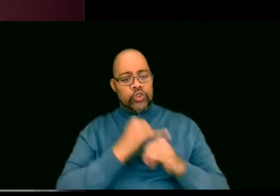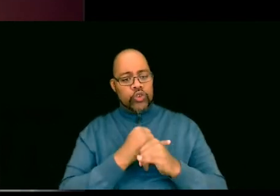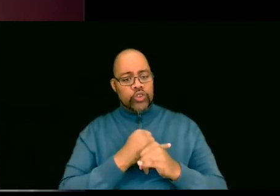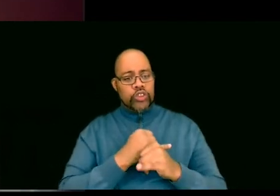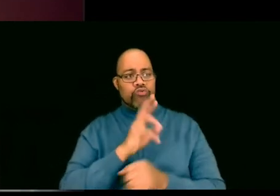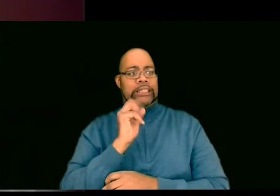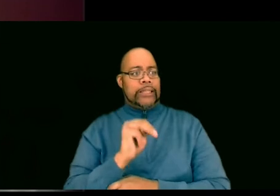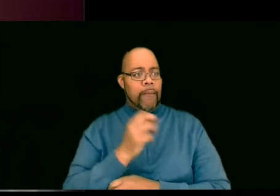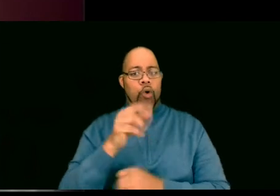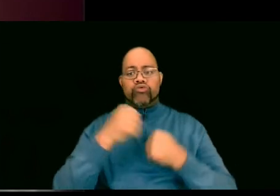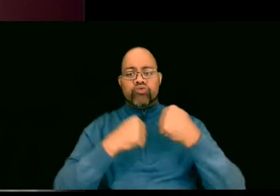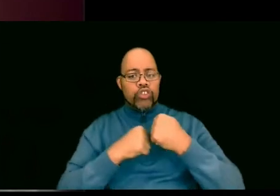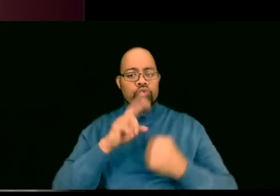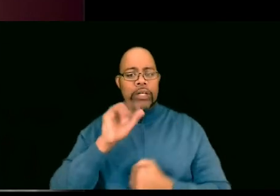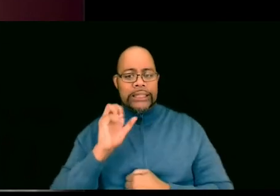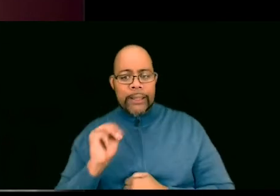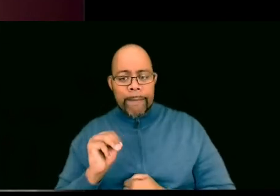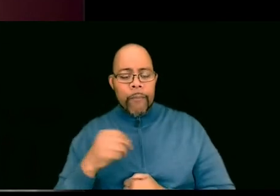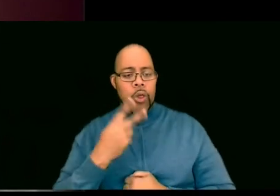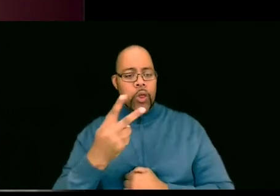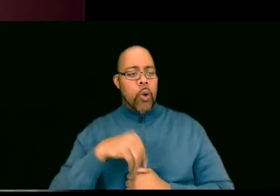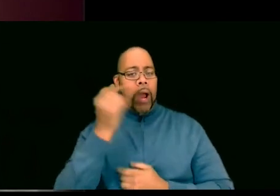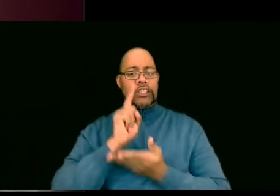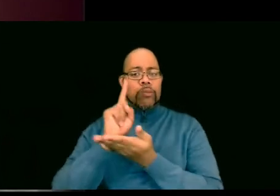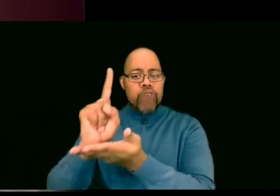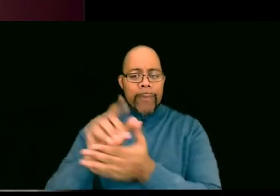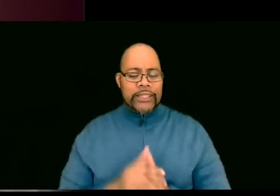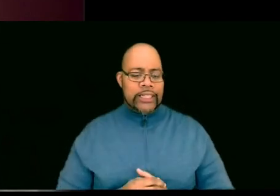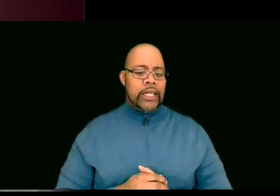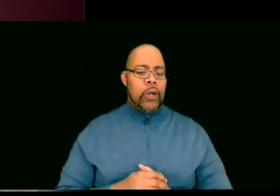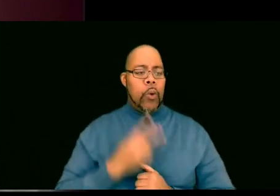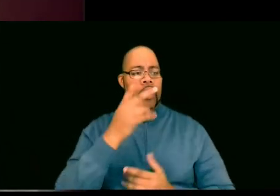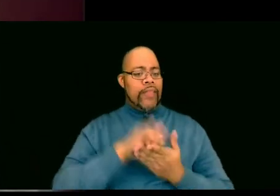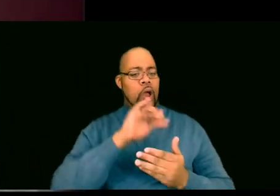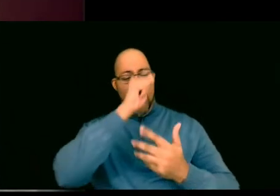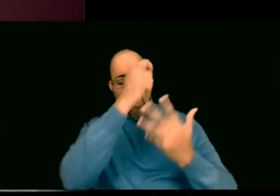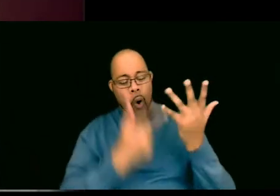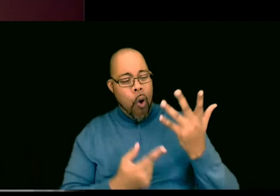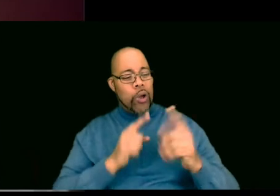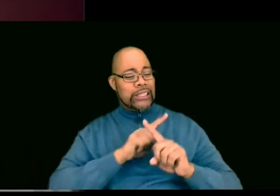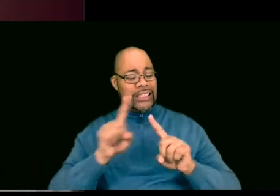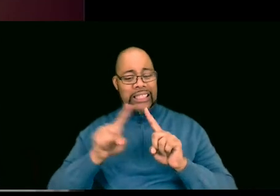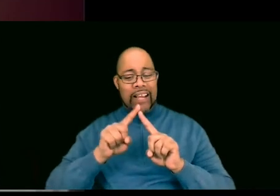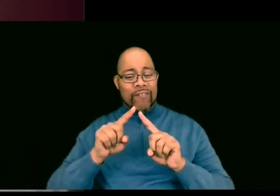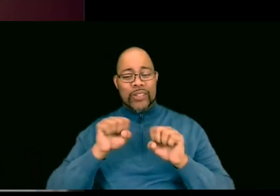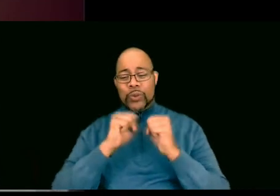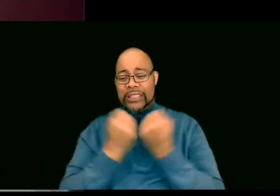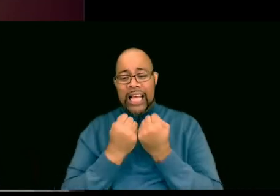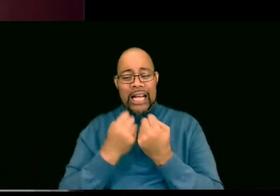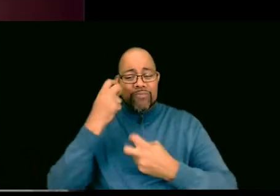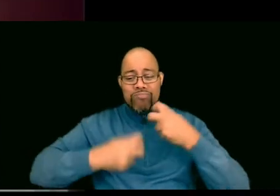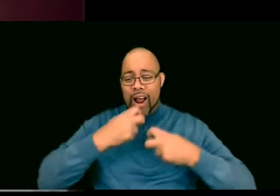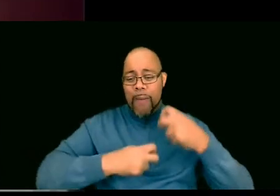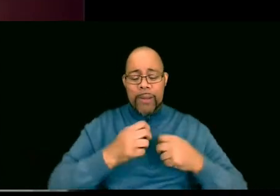looking at institutional racism or structural racism, we're looking at white supremacy, we're looking at all of these social